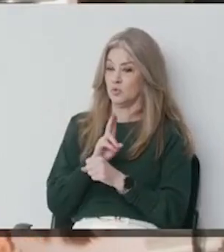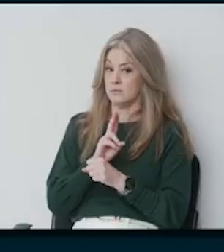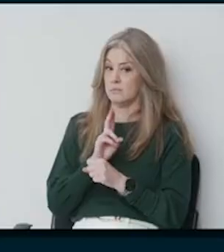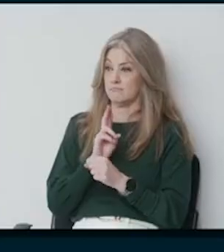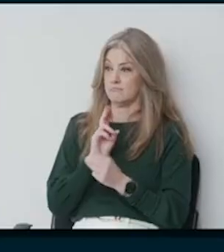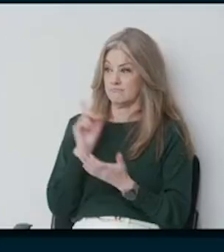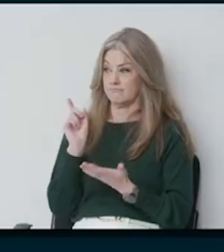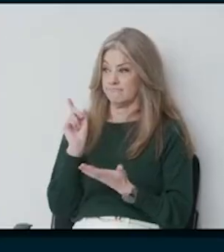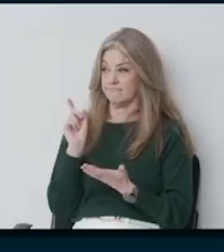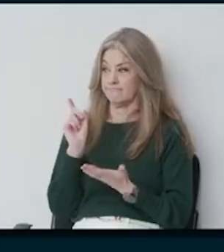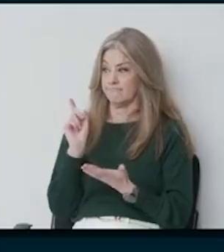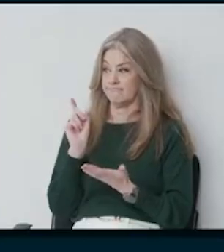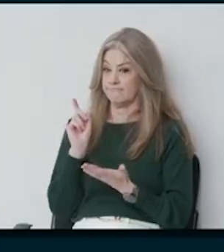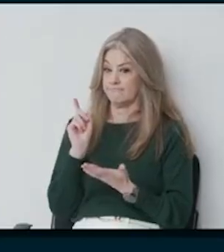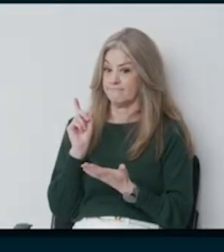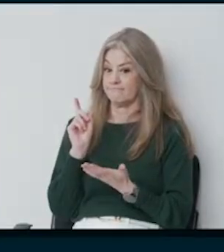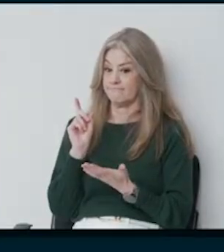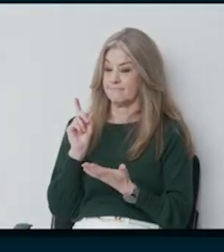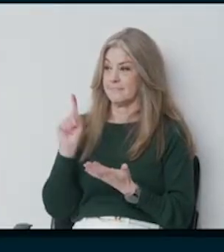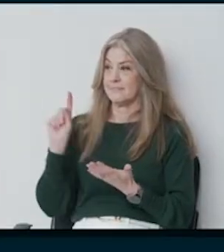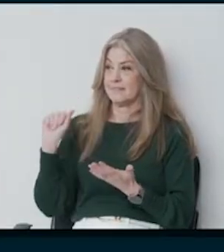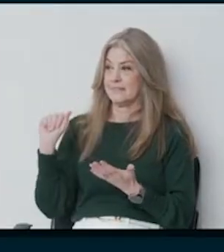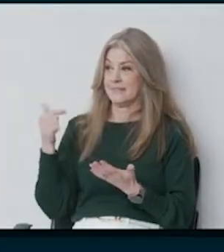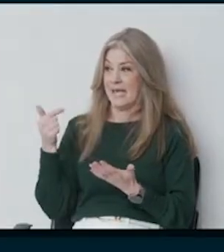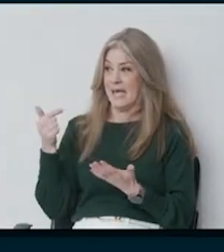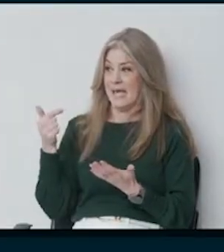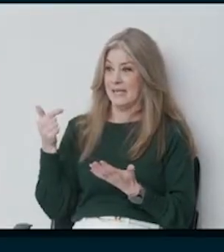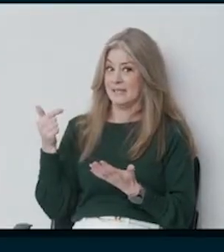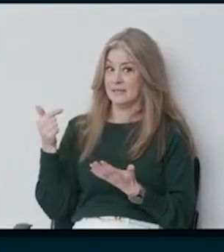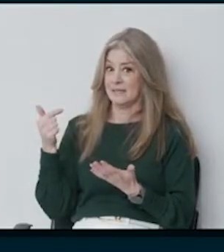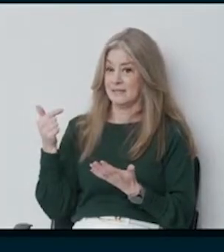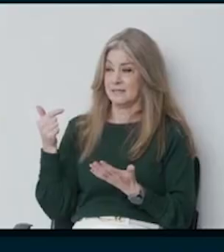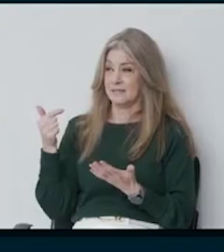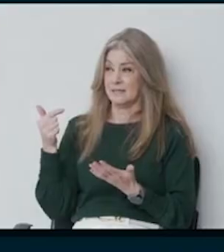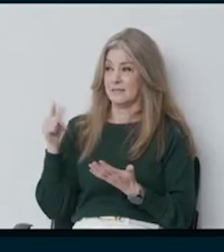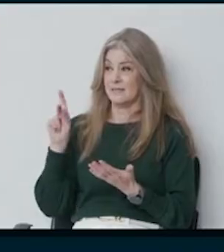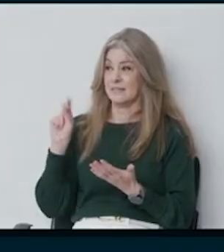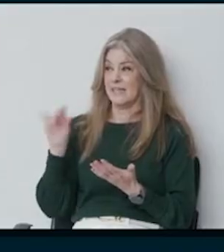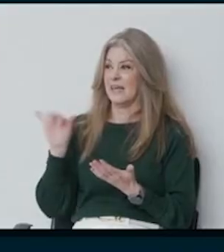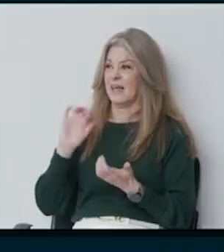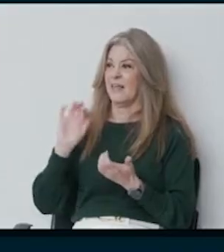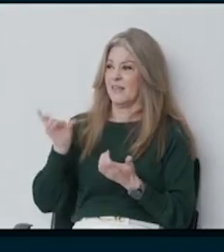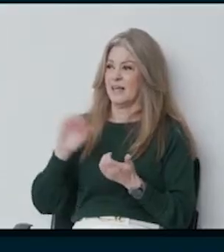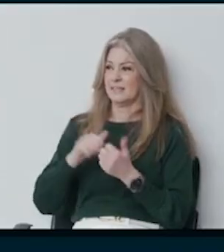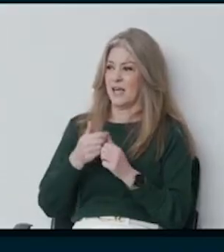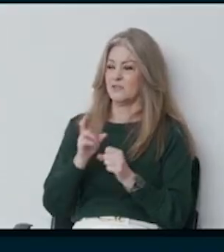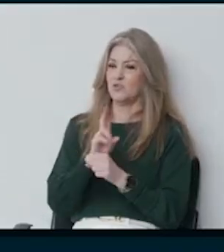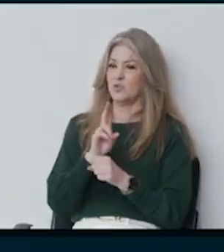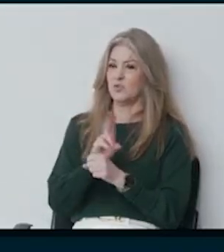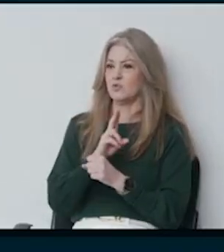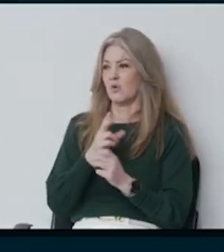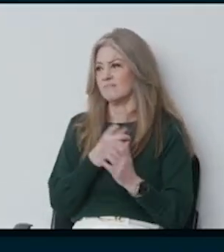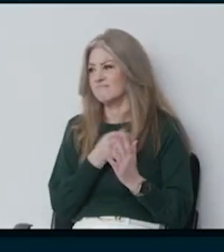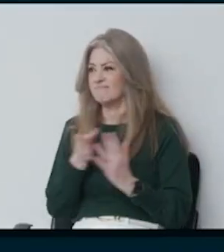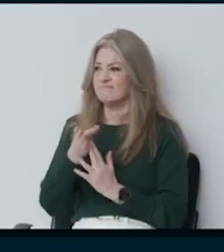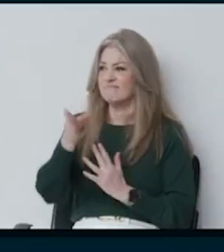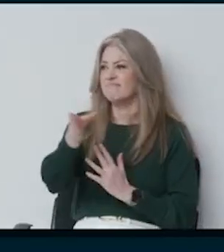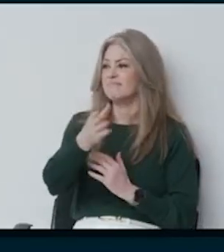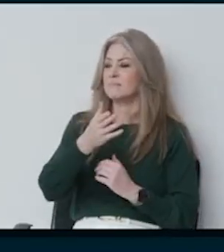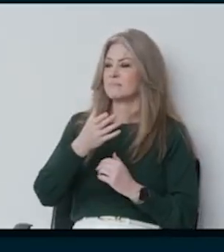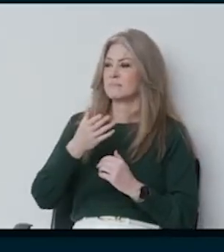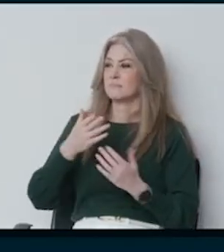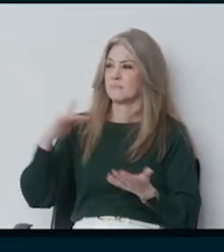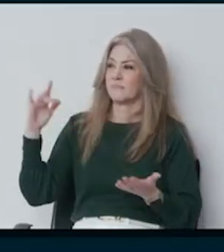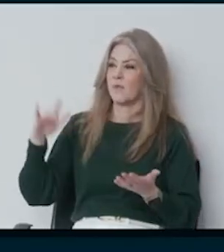keyboard. Let's go through them. So the tab key, that's the primary way that a keyboard user navigates through an interface. When they hit